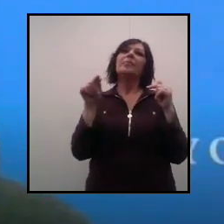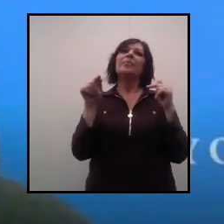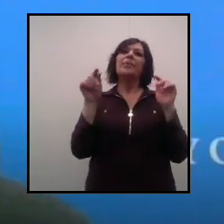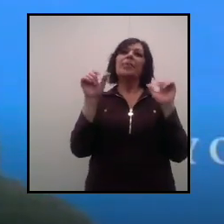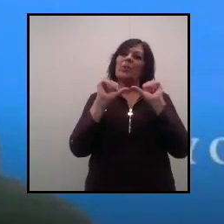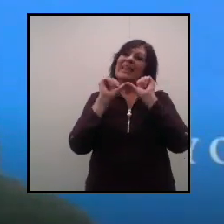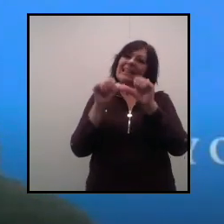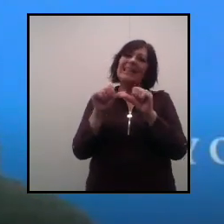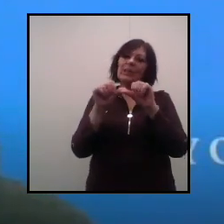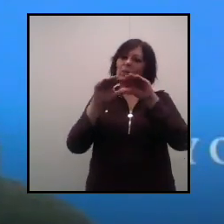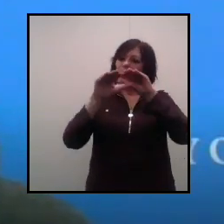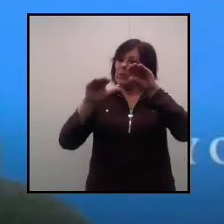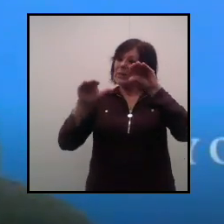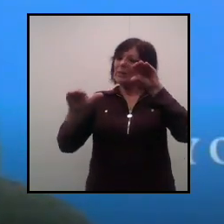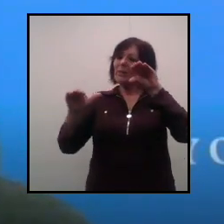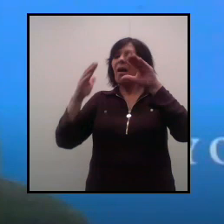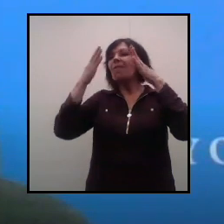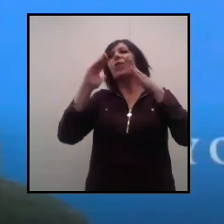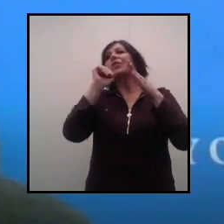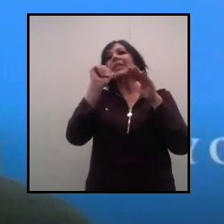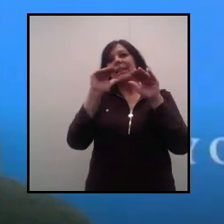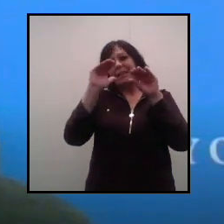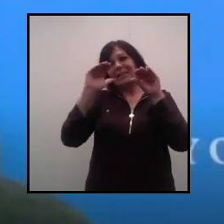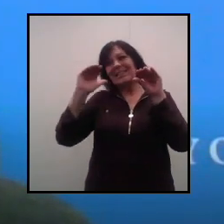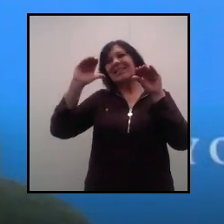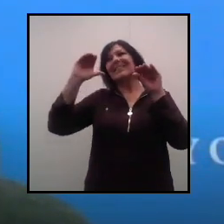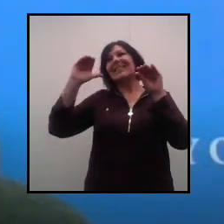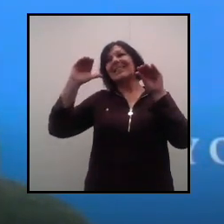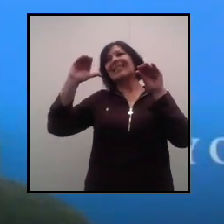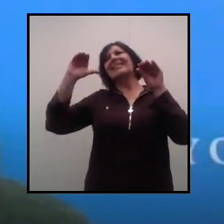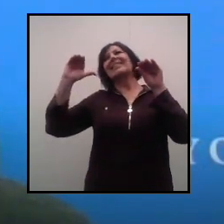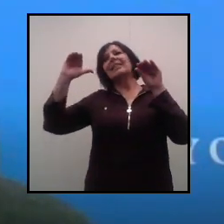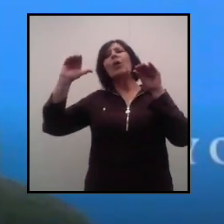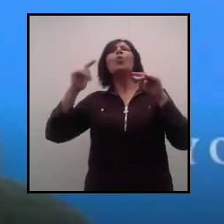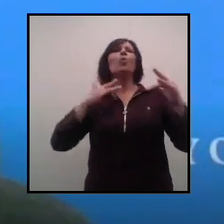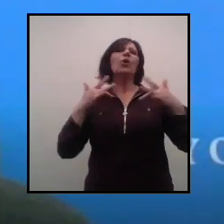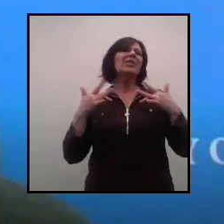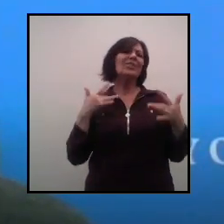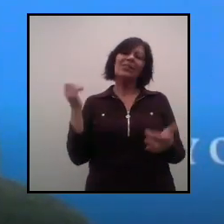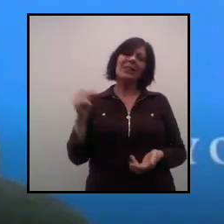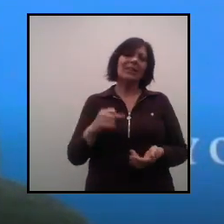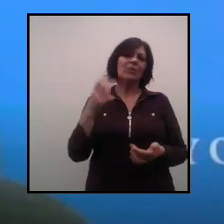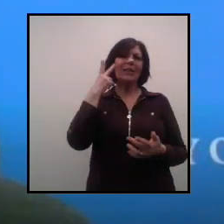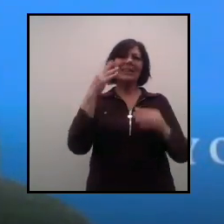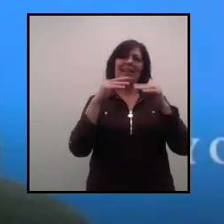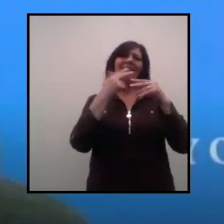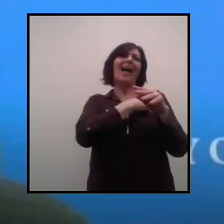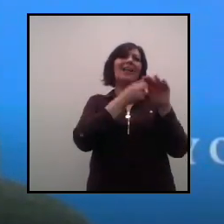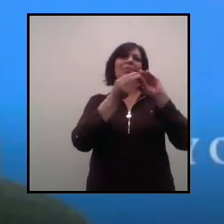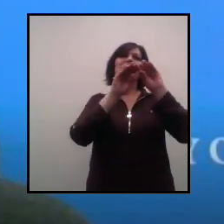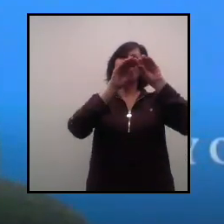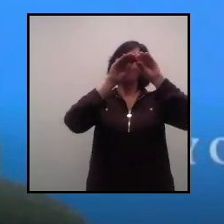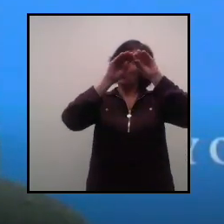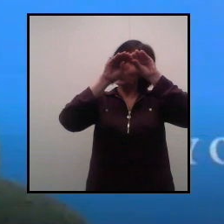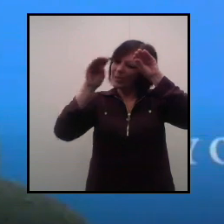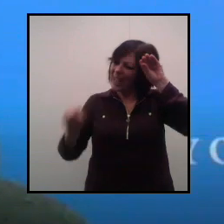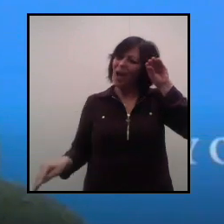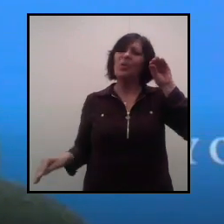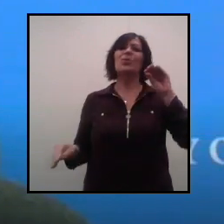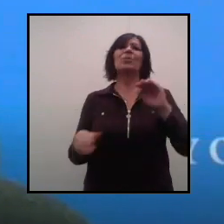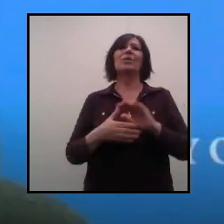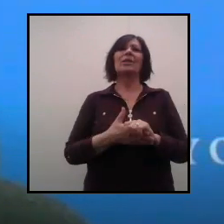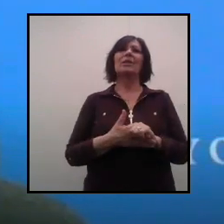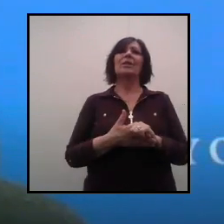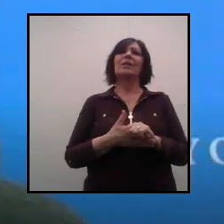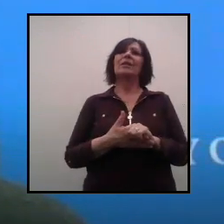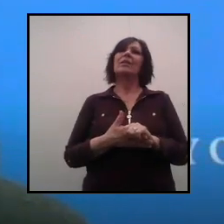would continue, but unfortunately that has not. So we are concerned. We want to see those hospitalization numbers and the